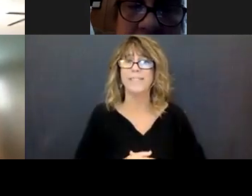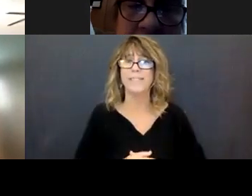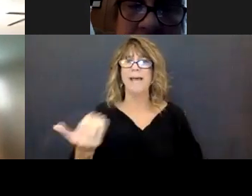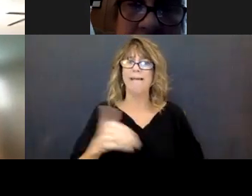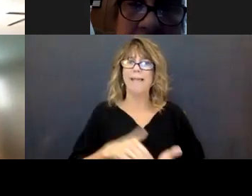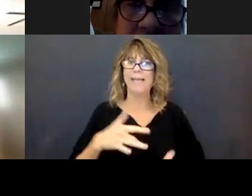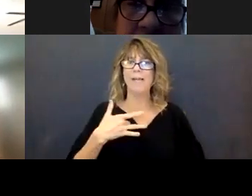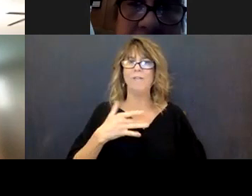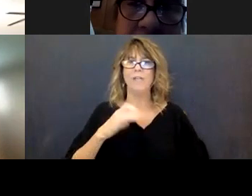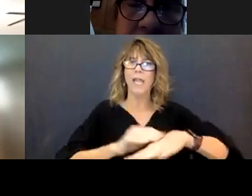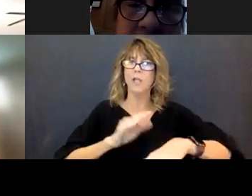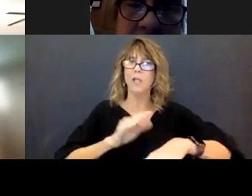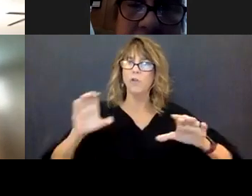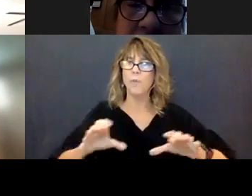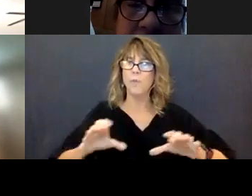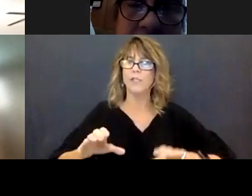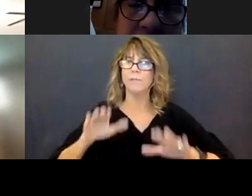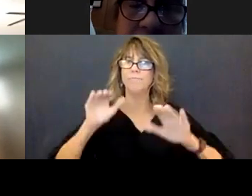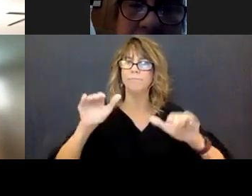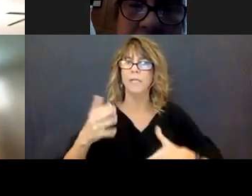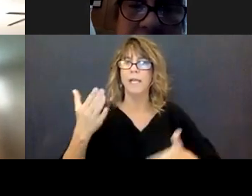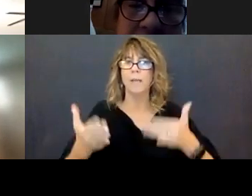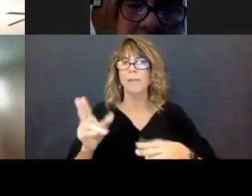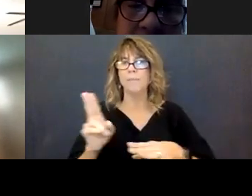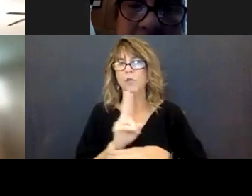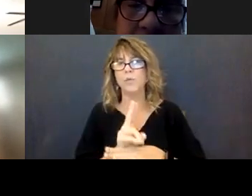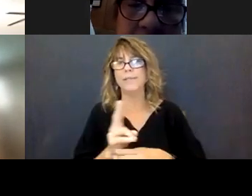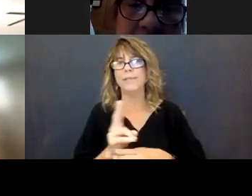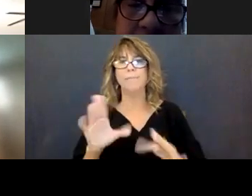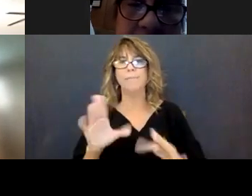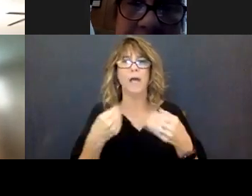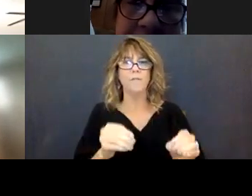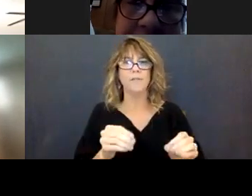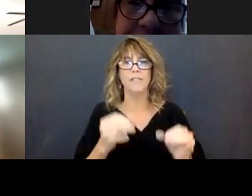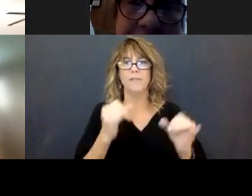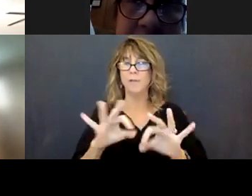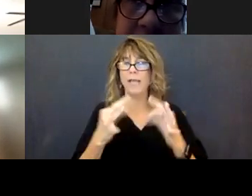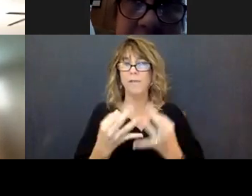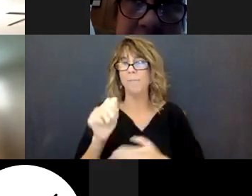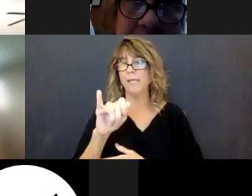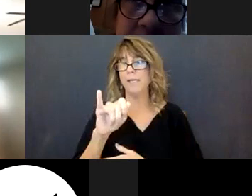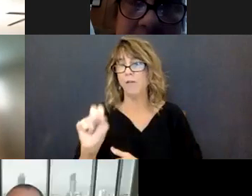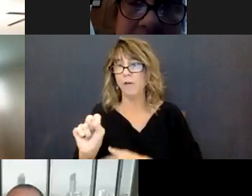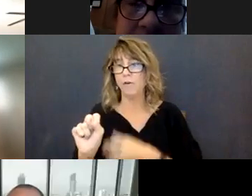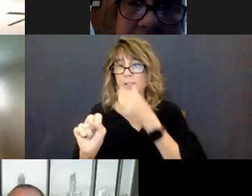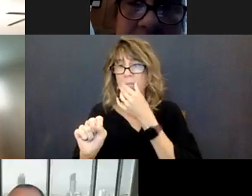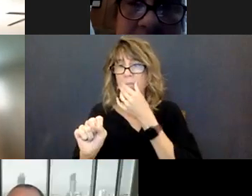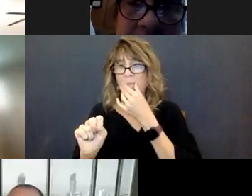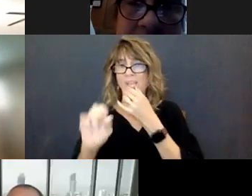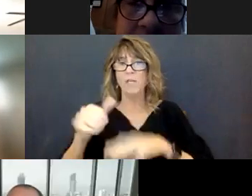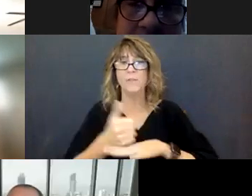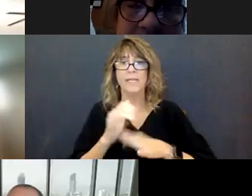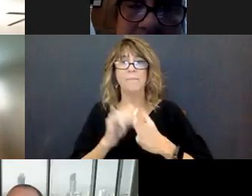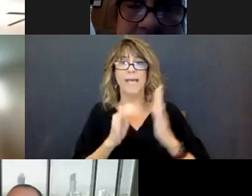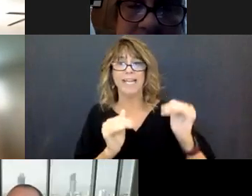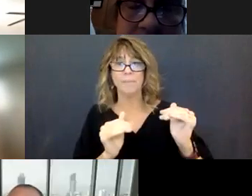action, perhaps leaning into the Office of Individual and Family Affairs to set that expectation.